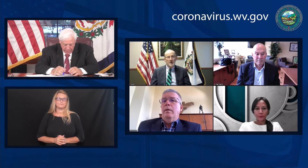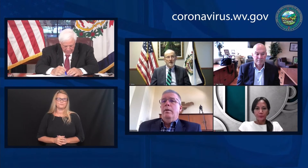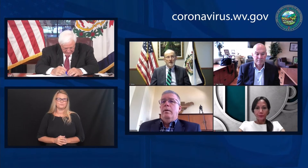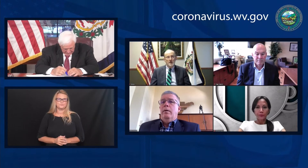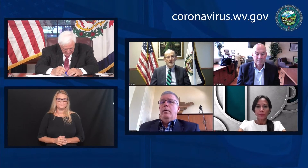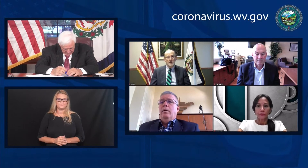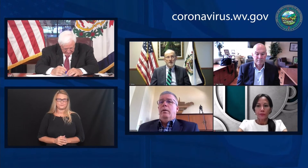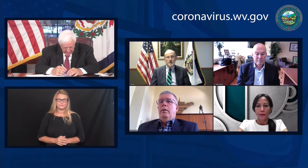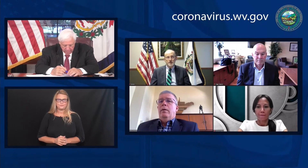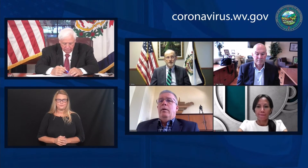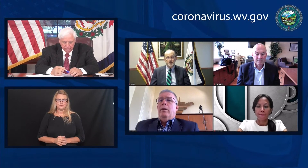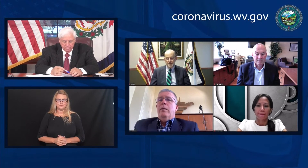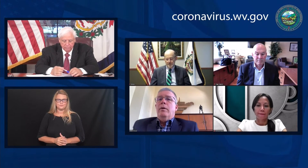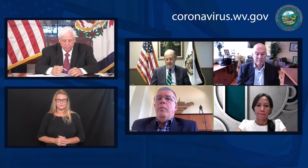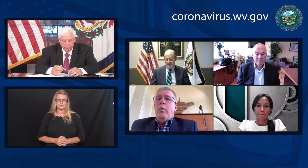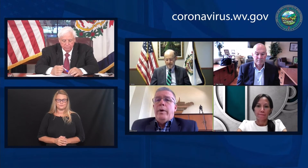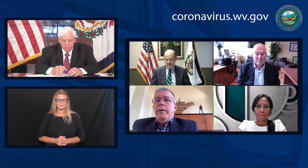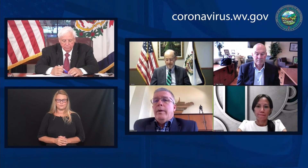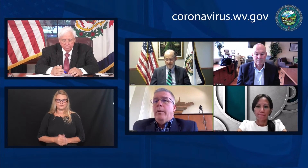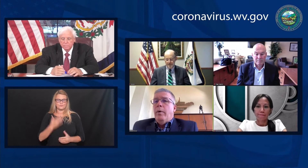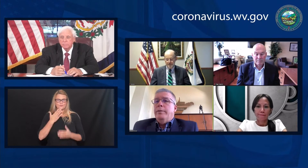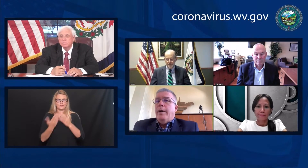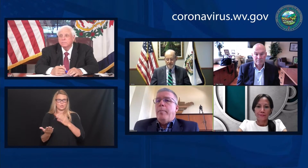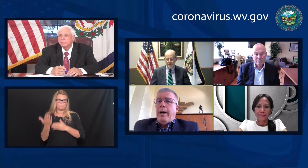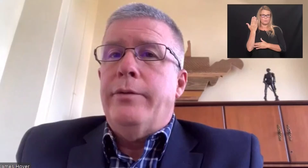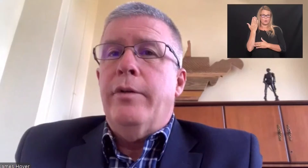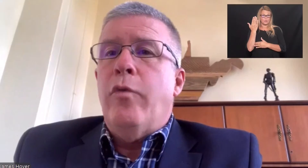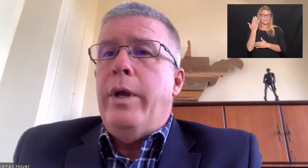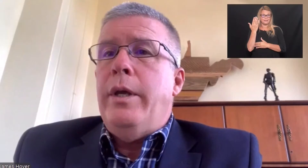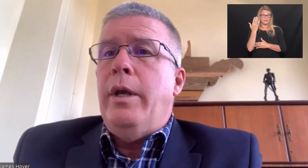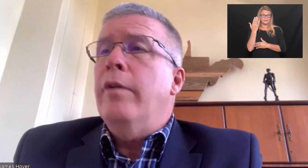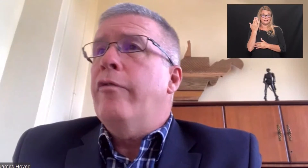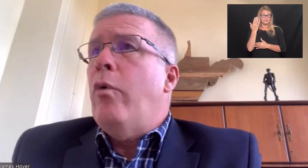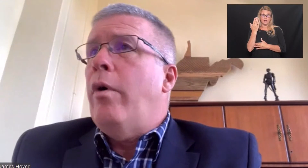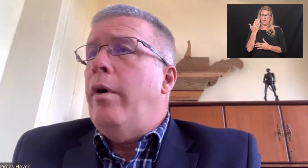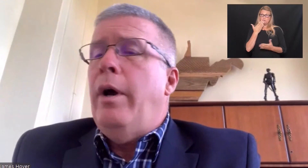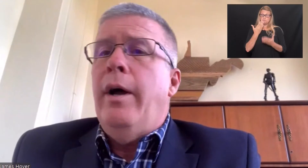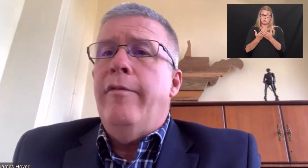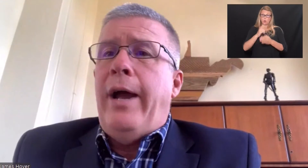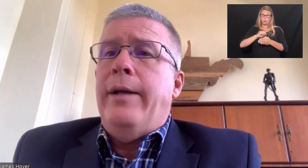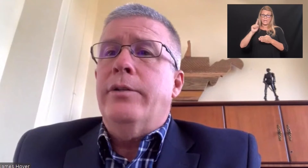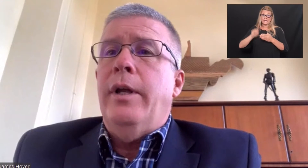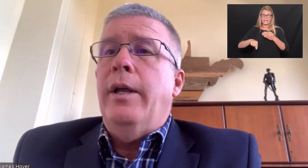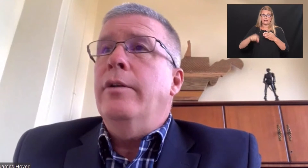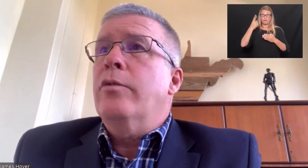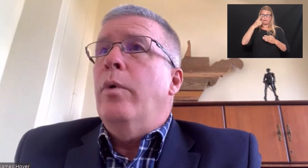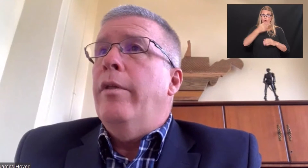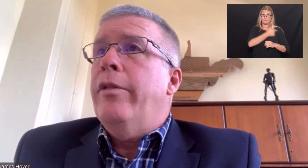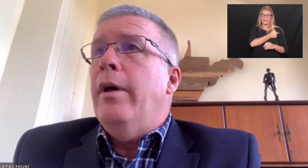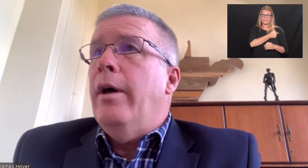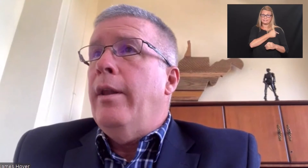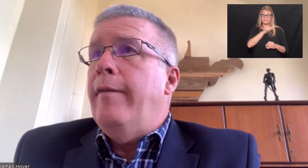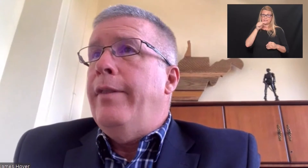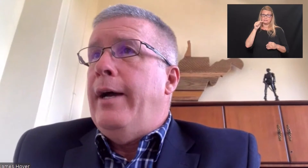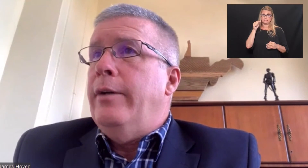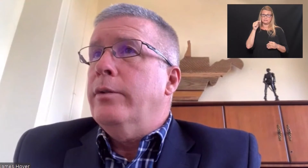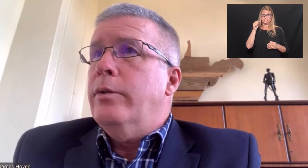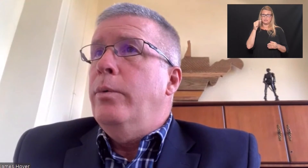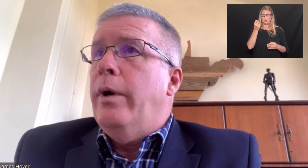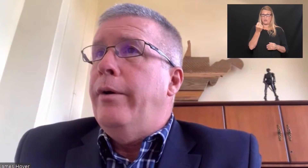Force. Good morning. It was a positive weekend for vaccines with